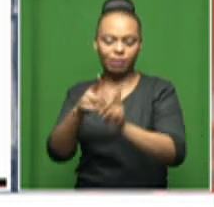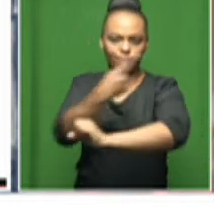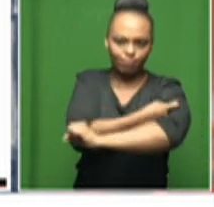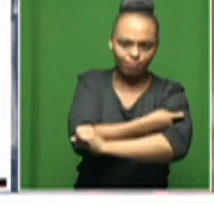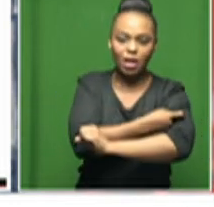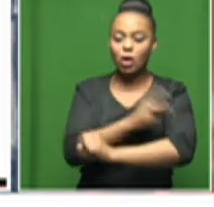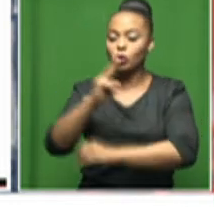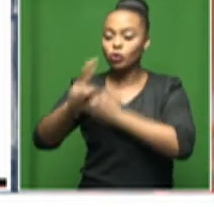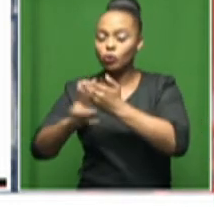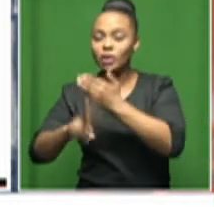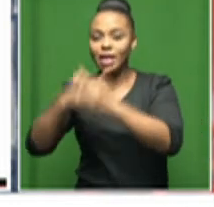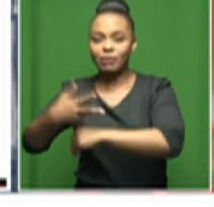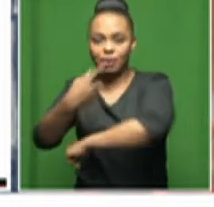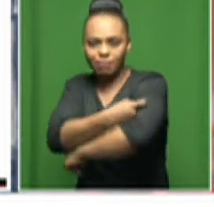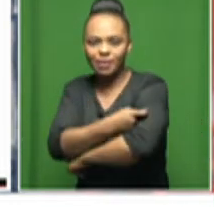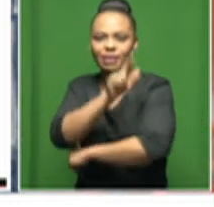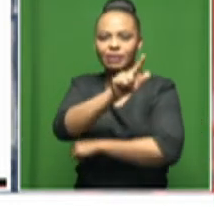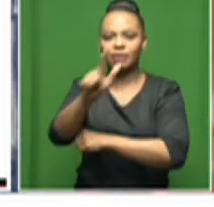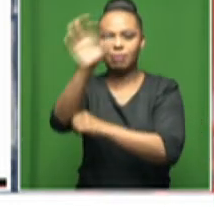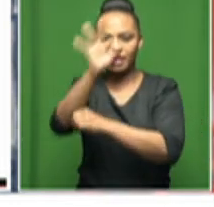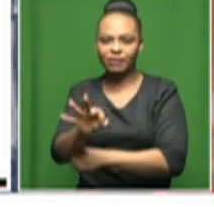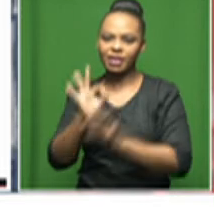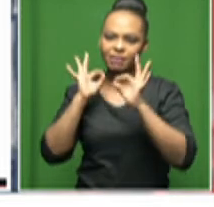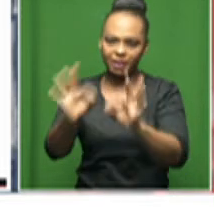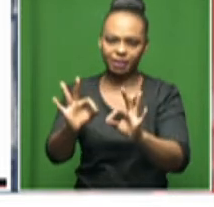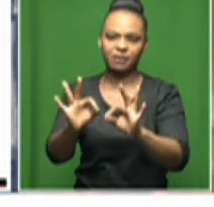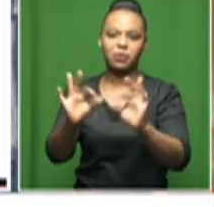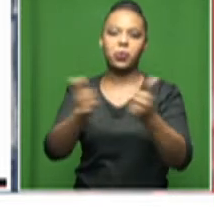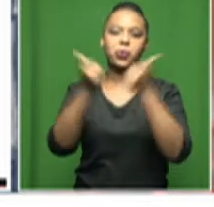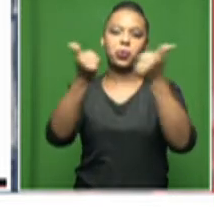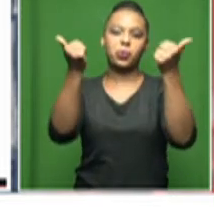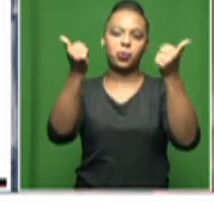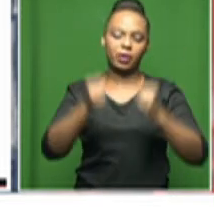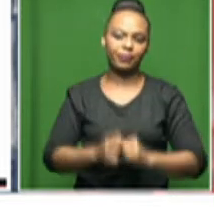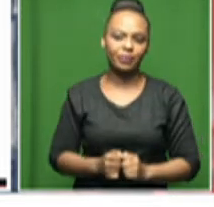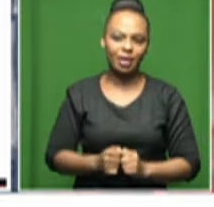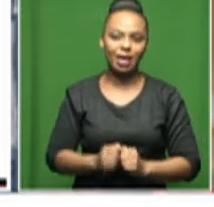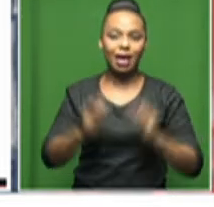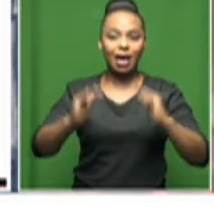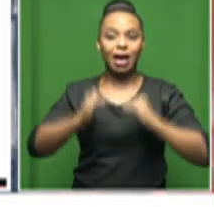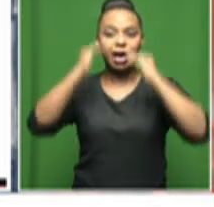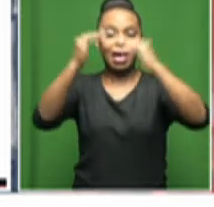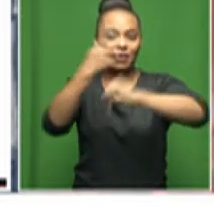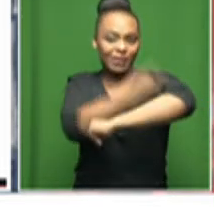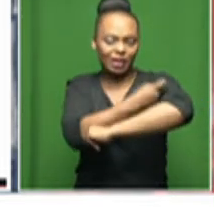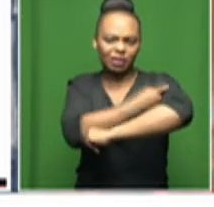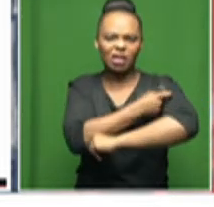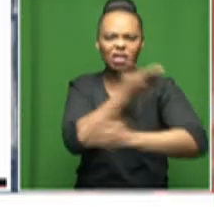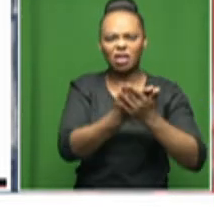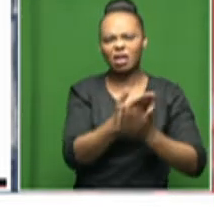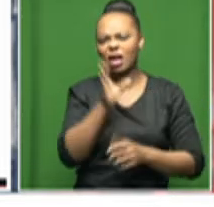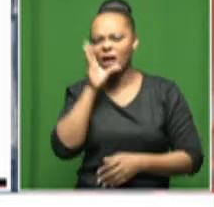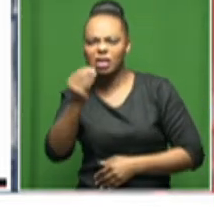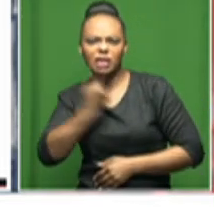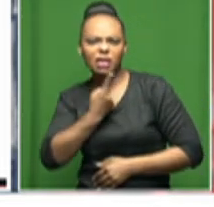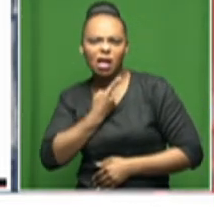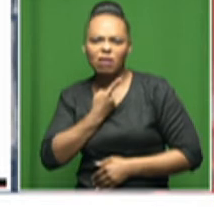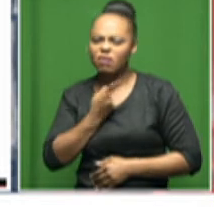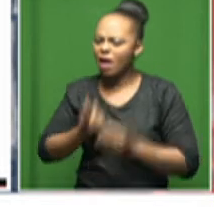after vaccination, it was 77% effective. So this high vaccine efficacy, you might say, well, what happened in South Africa,